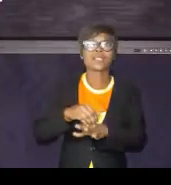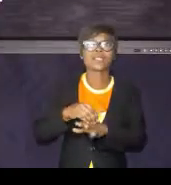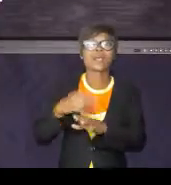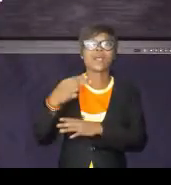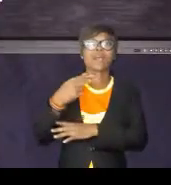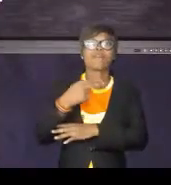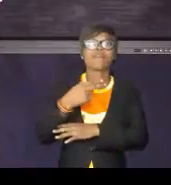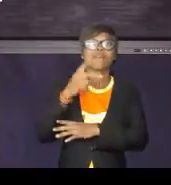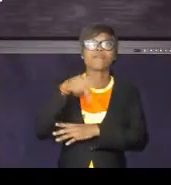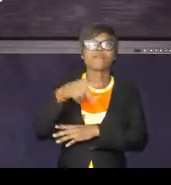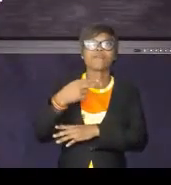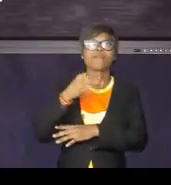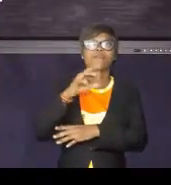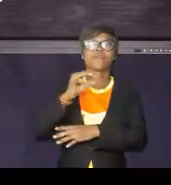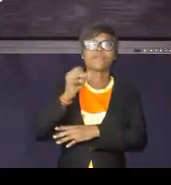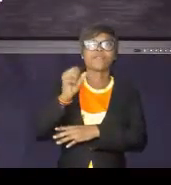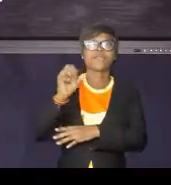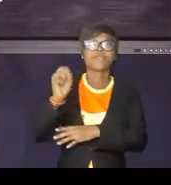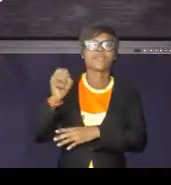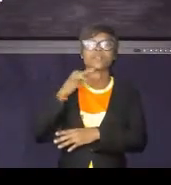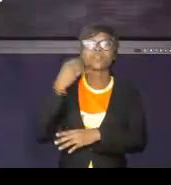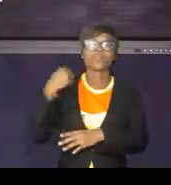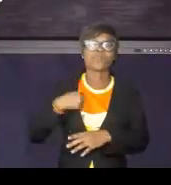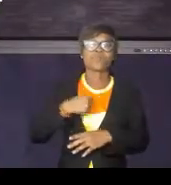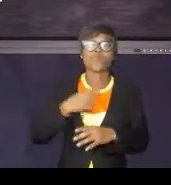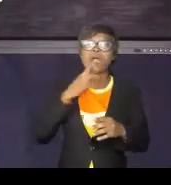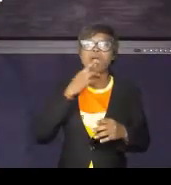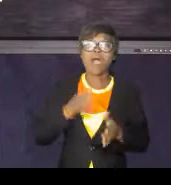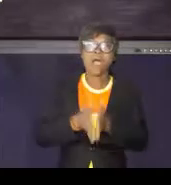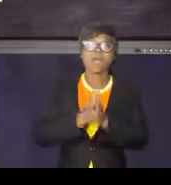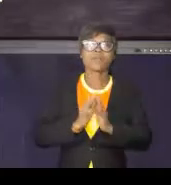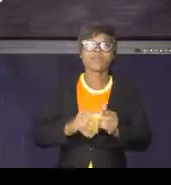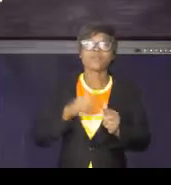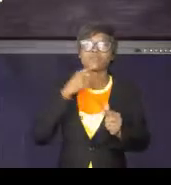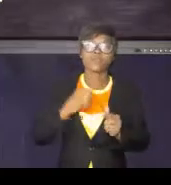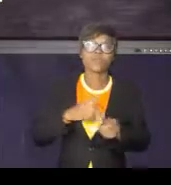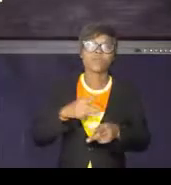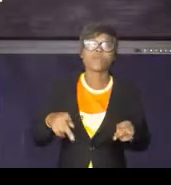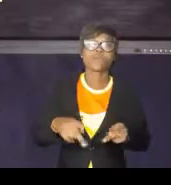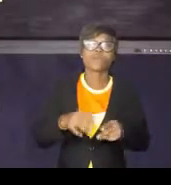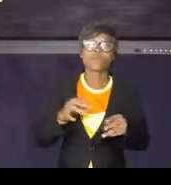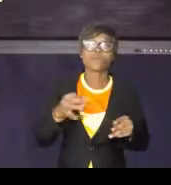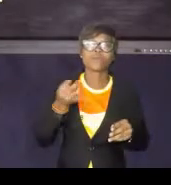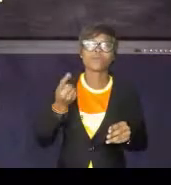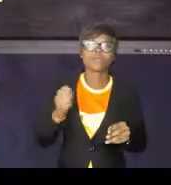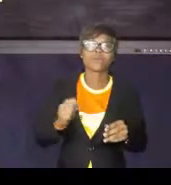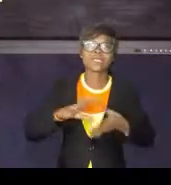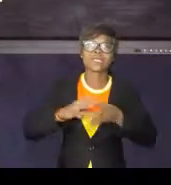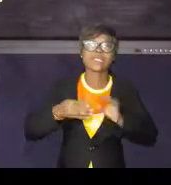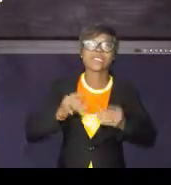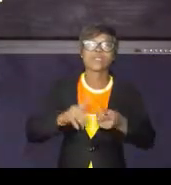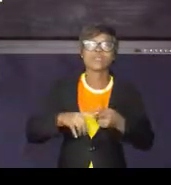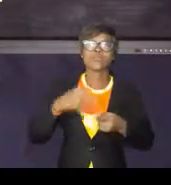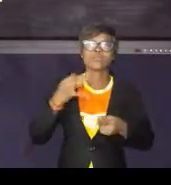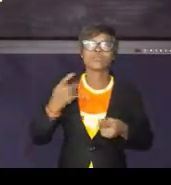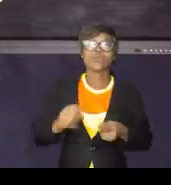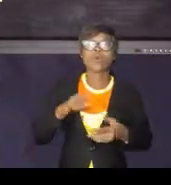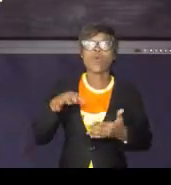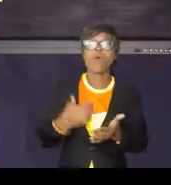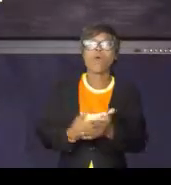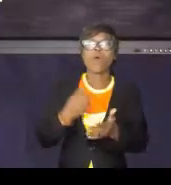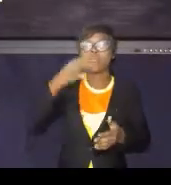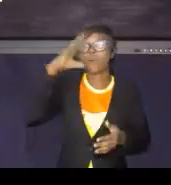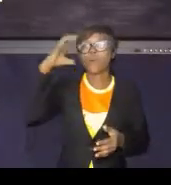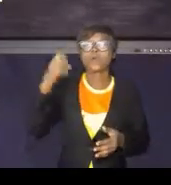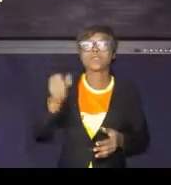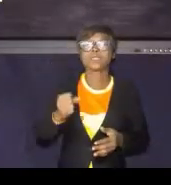and we asked you to form sentences with each of the following phrases. All the boys, as soon